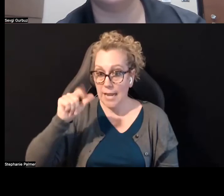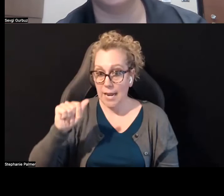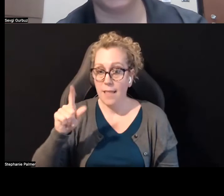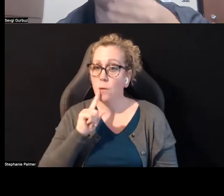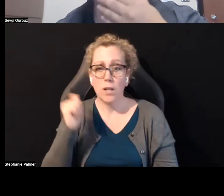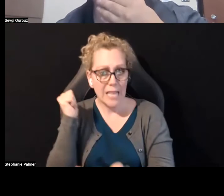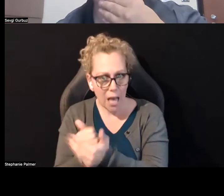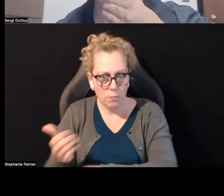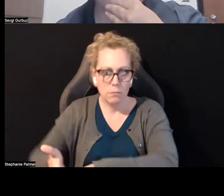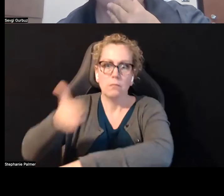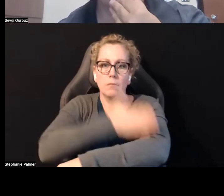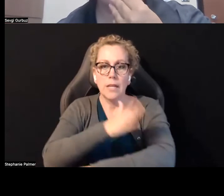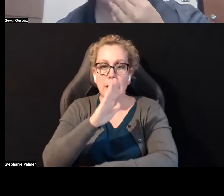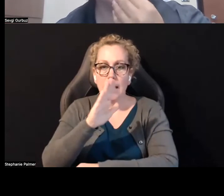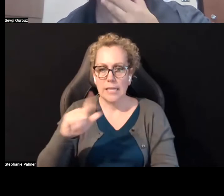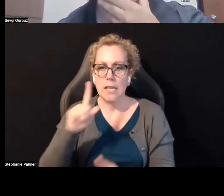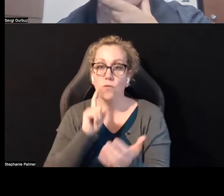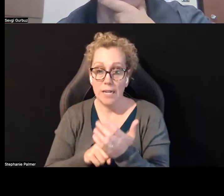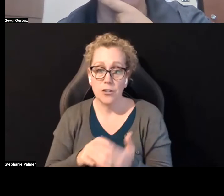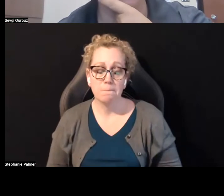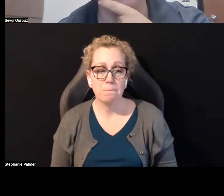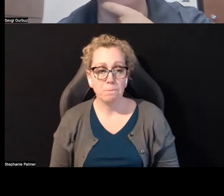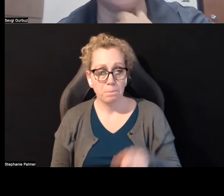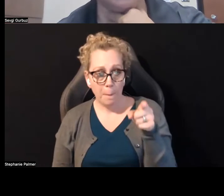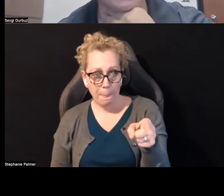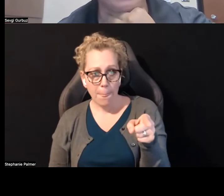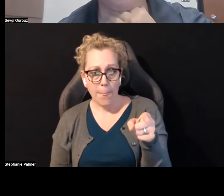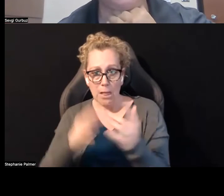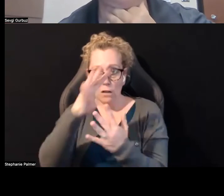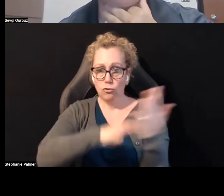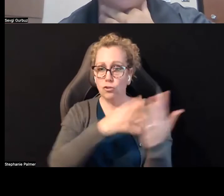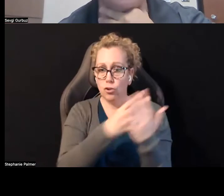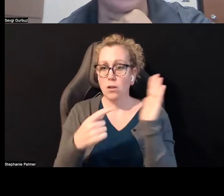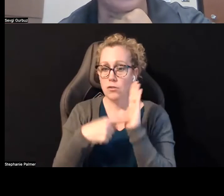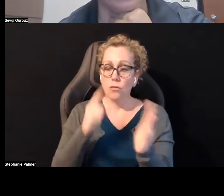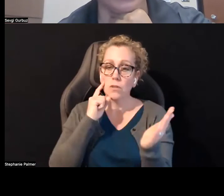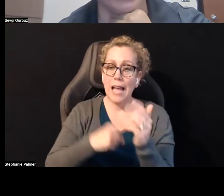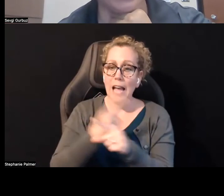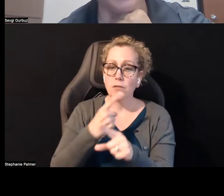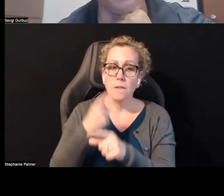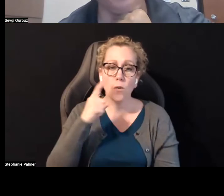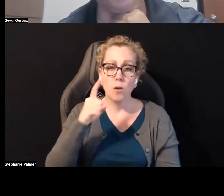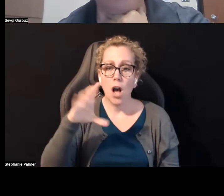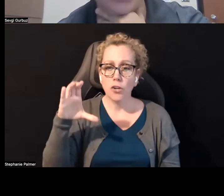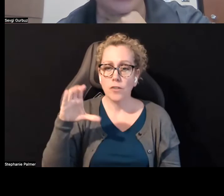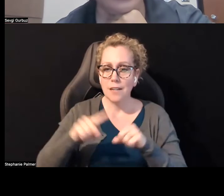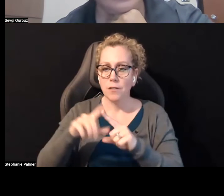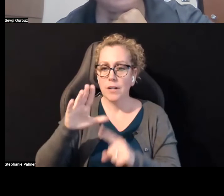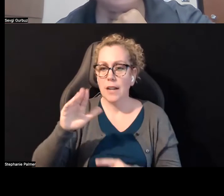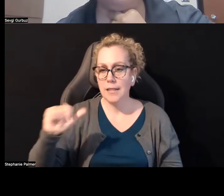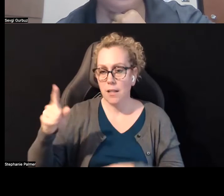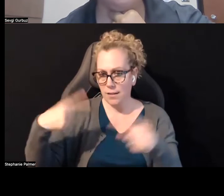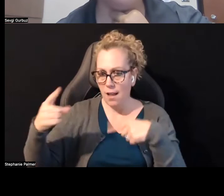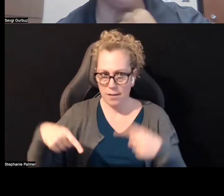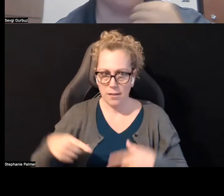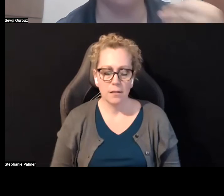ASL recognition. This chart here shows you the recognition accuracy for 100 ASL signs.